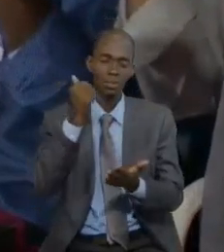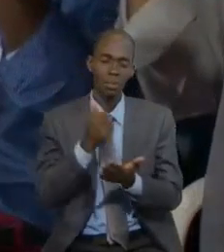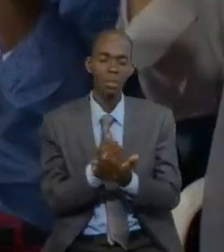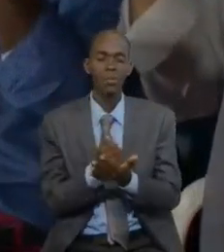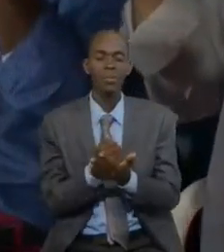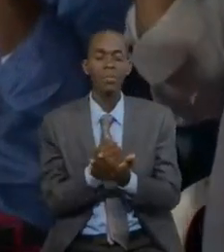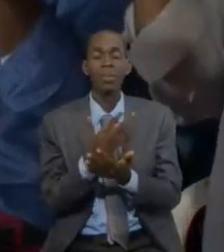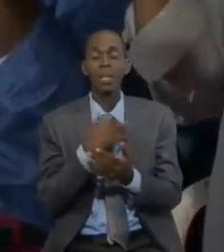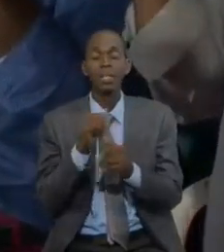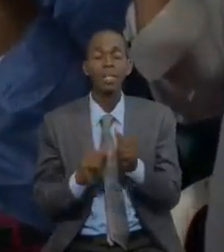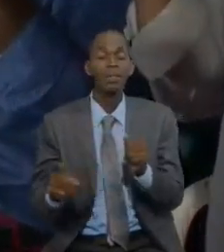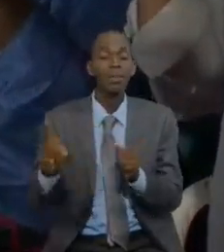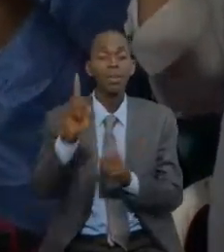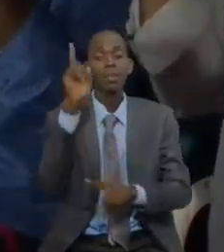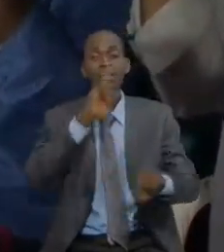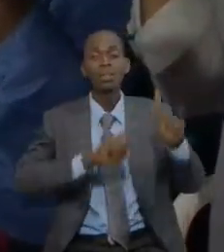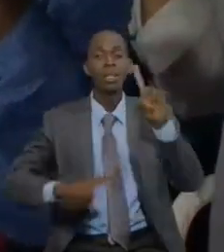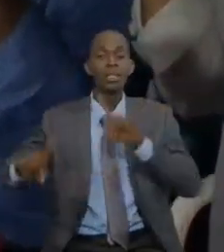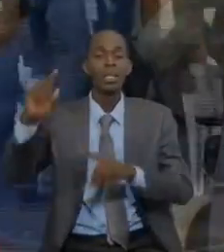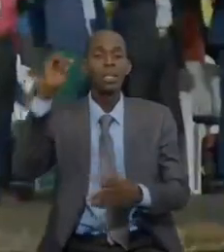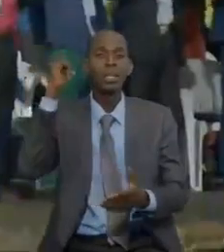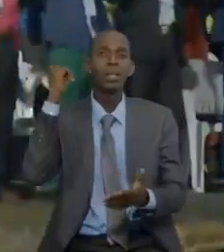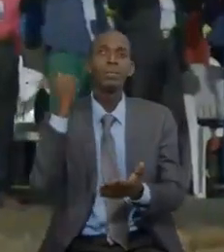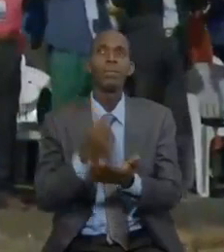And everybody said,